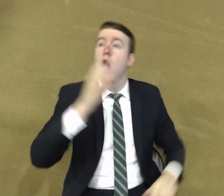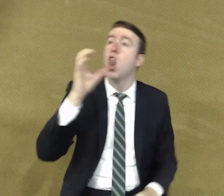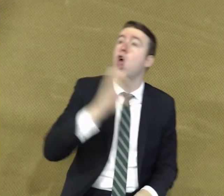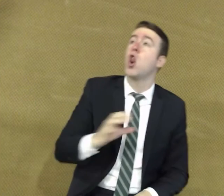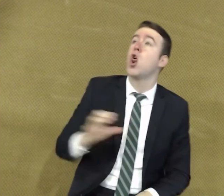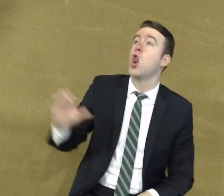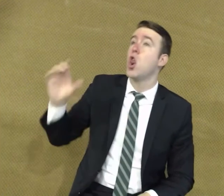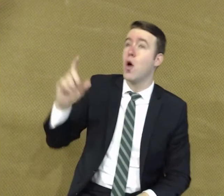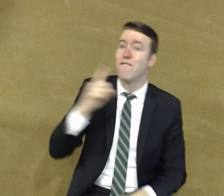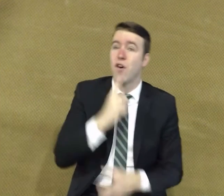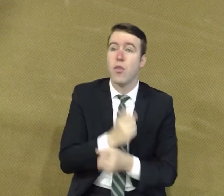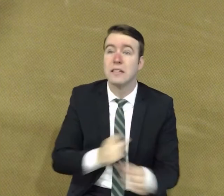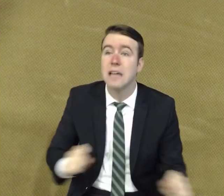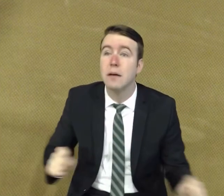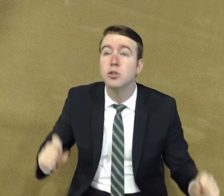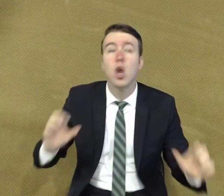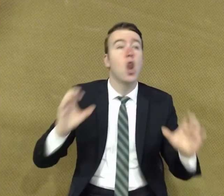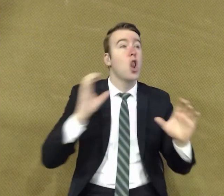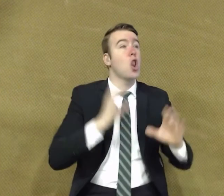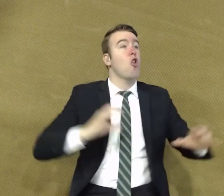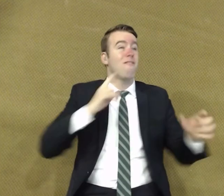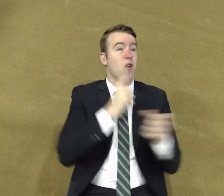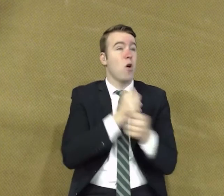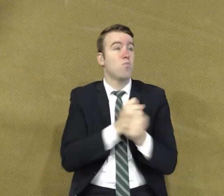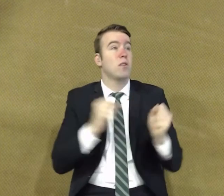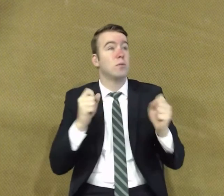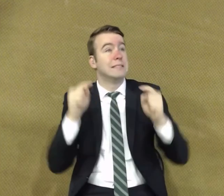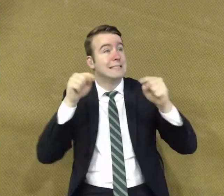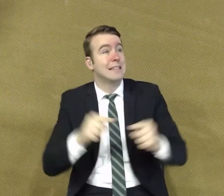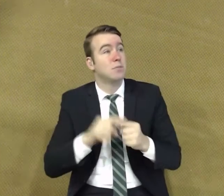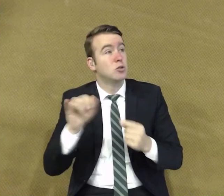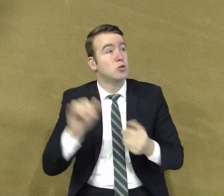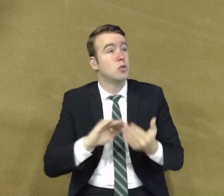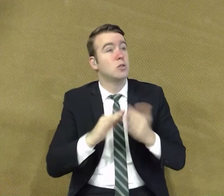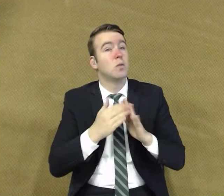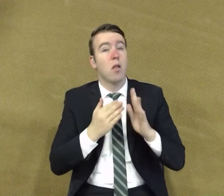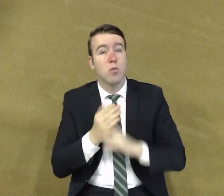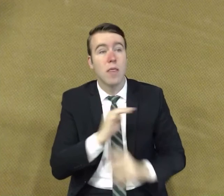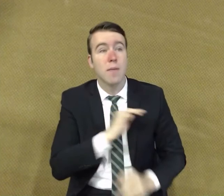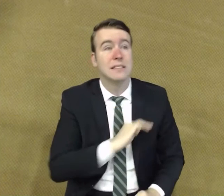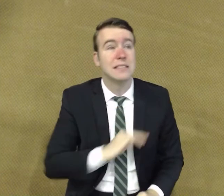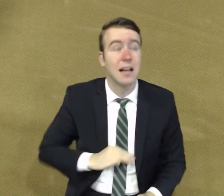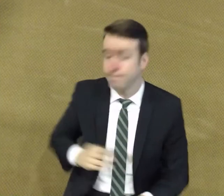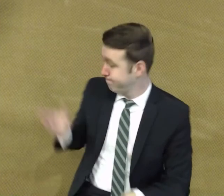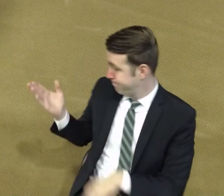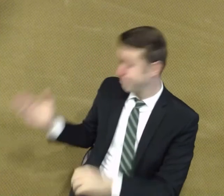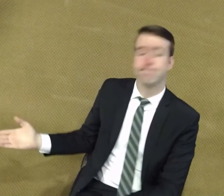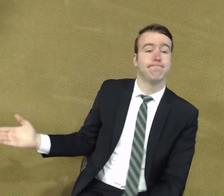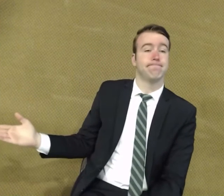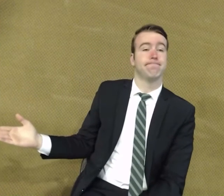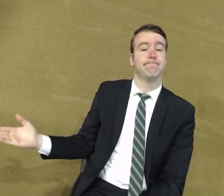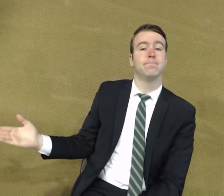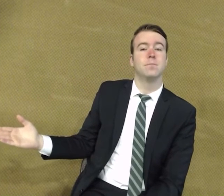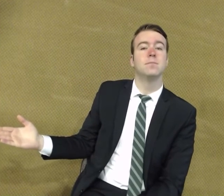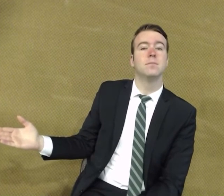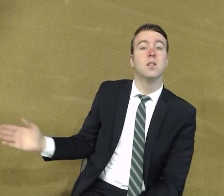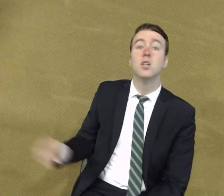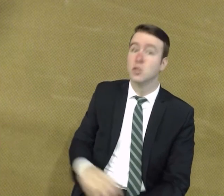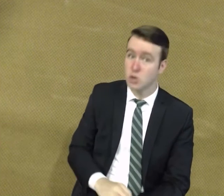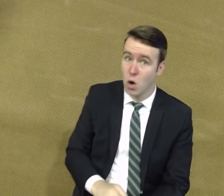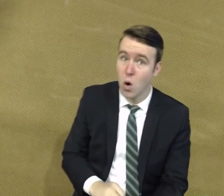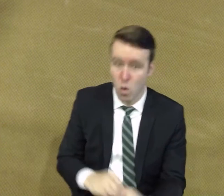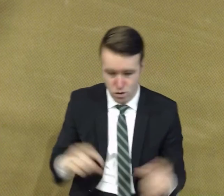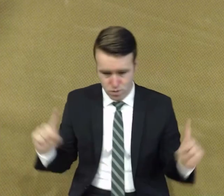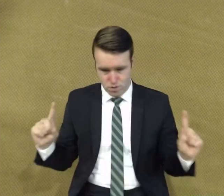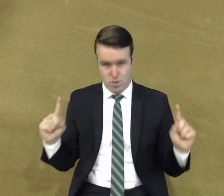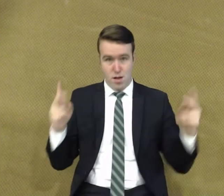for the redemption that is coming in Jerusalem through the Messiah, right here, come here. And so you know it must